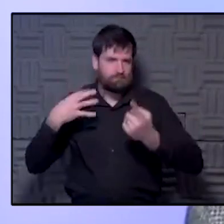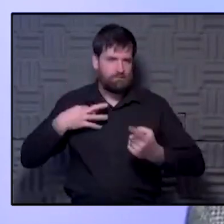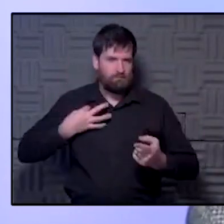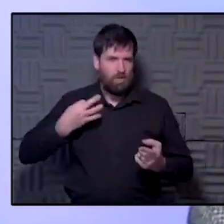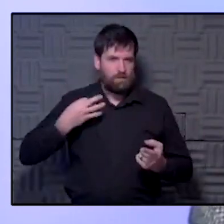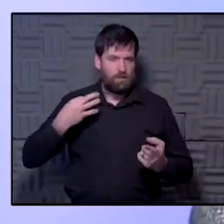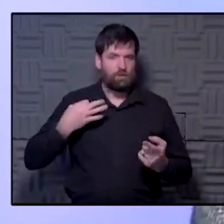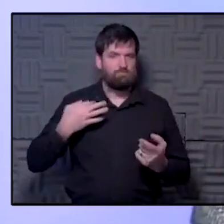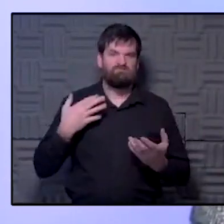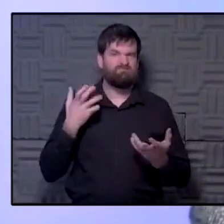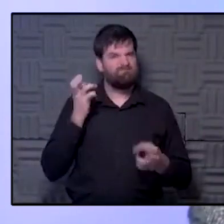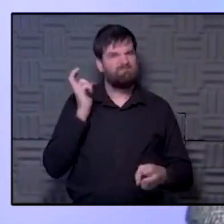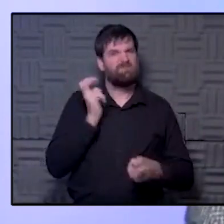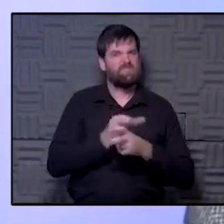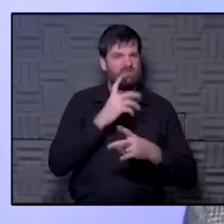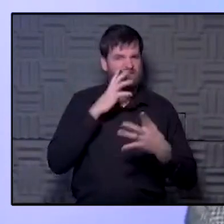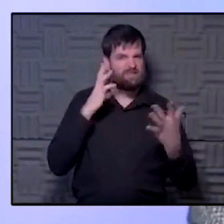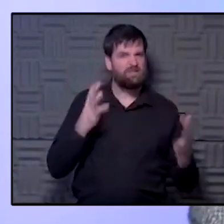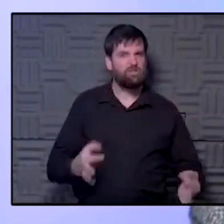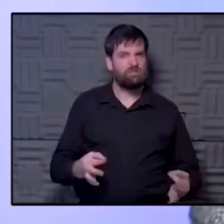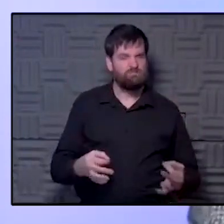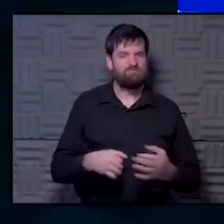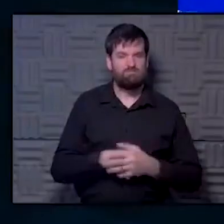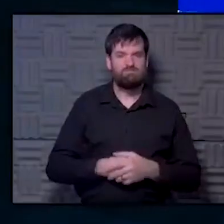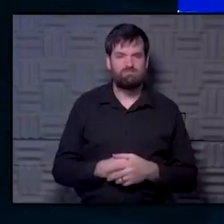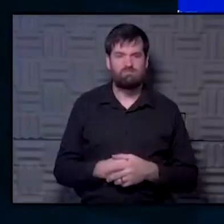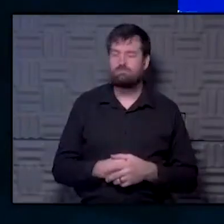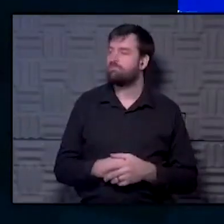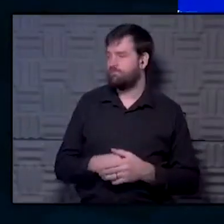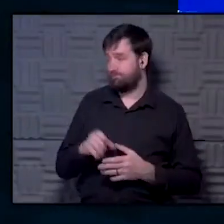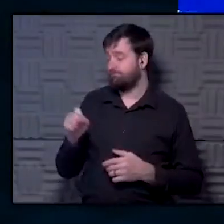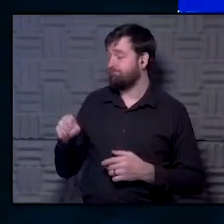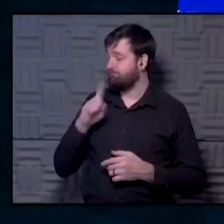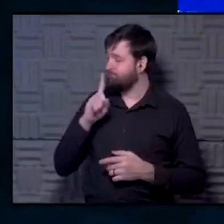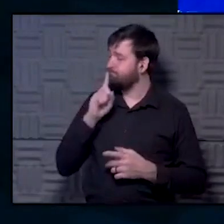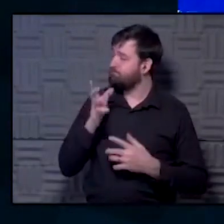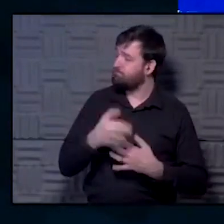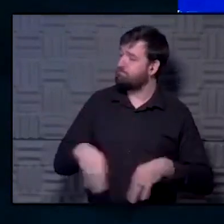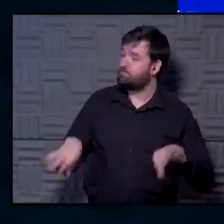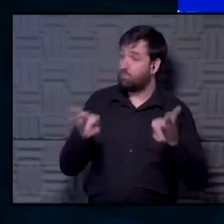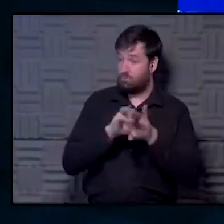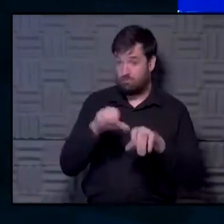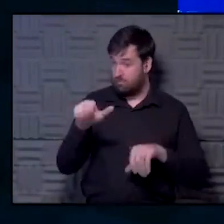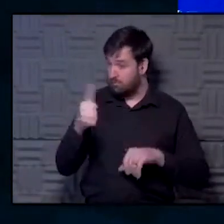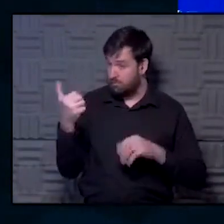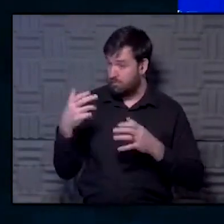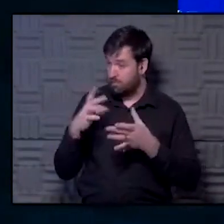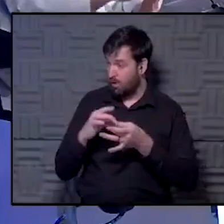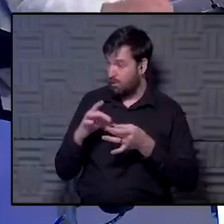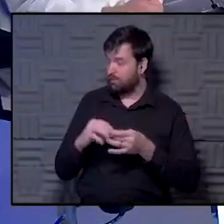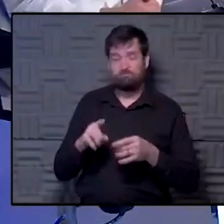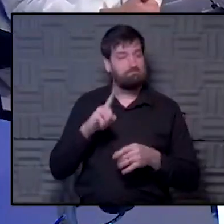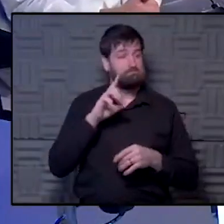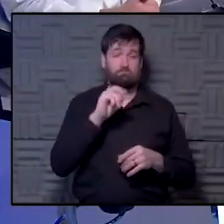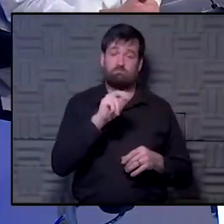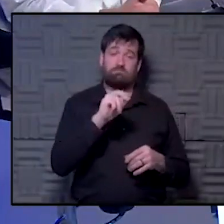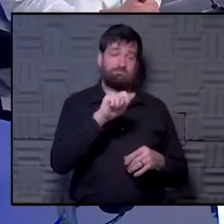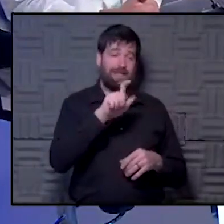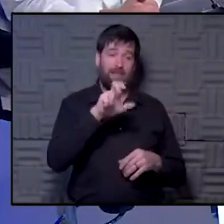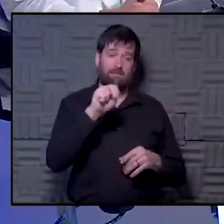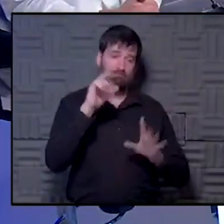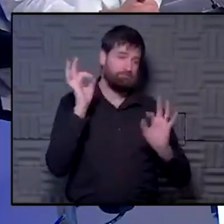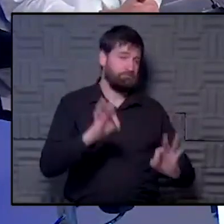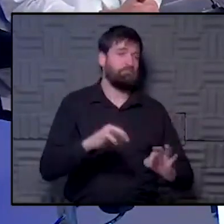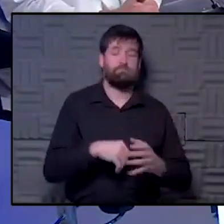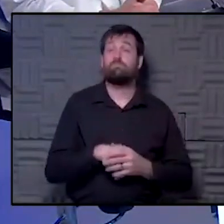tough decisions that we'll have to make in the future. Yeah, really important, I think. Any other comments, Hawk? No, I think Alan hit it right on the